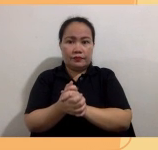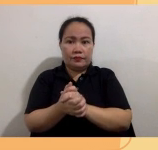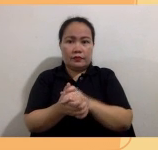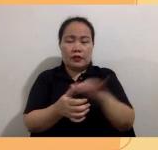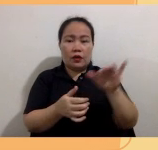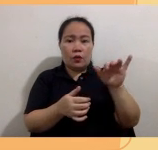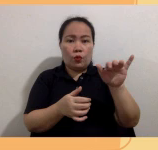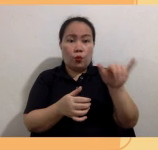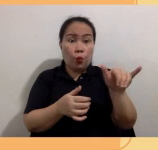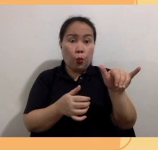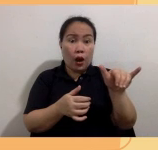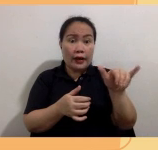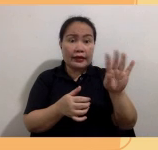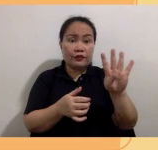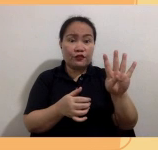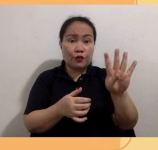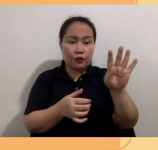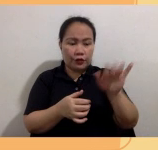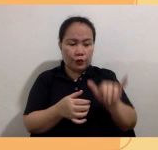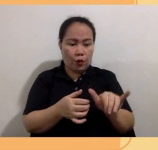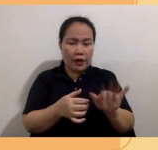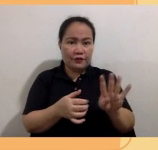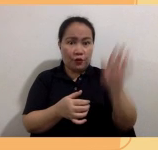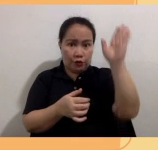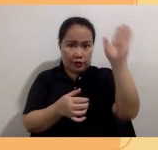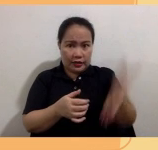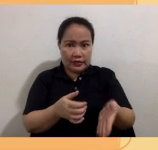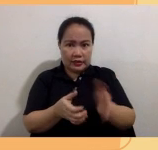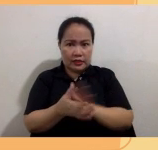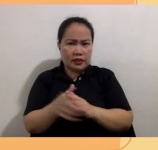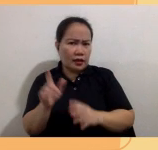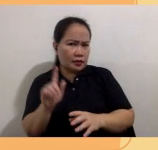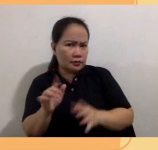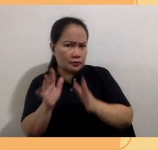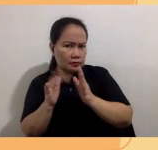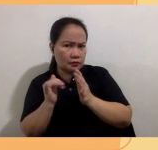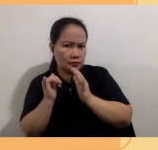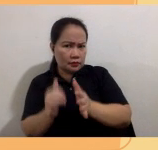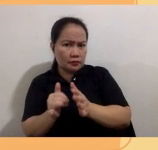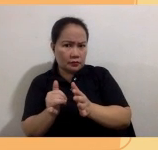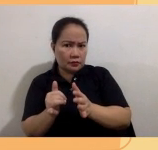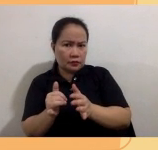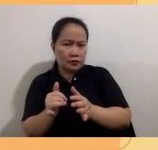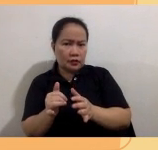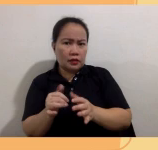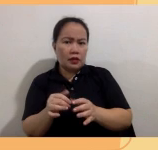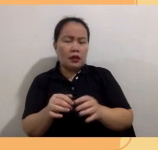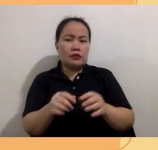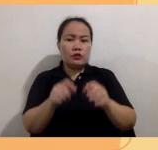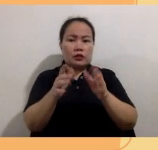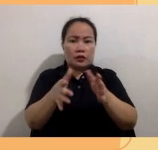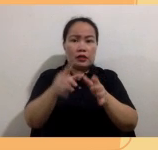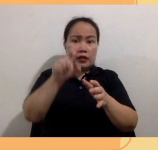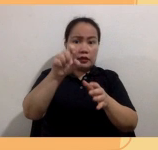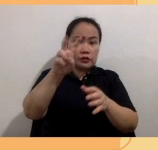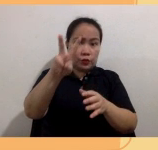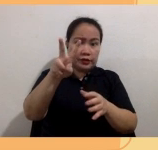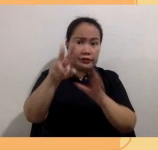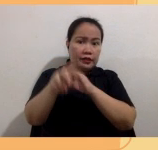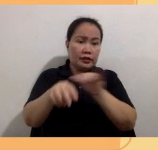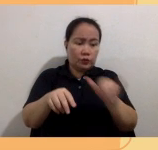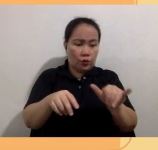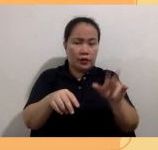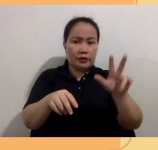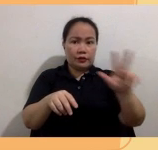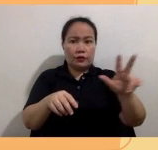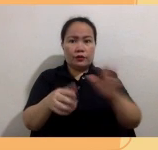x raised to 3. Makakancel din natin si y raised to 4. So, ano na lang ang natira? X squared over y cubed.